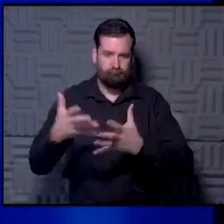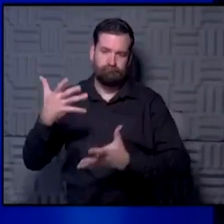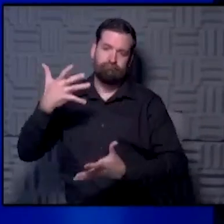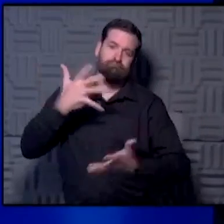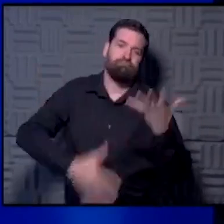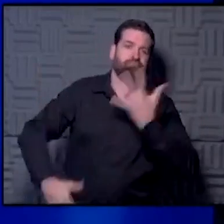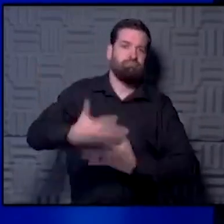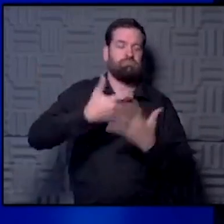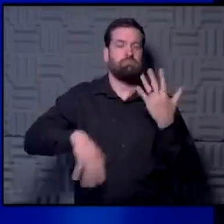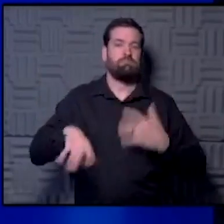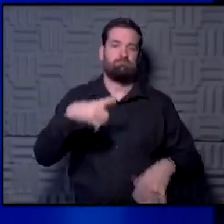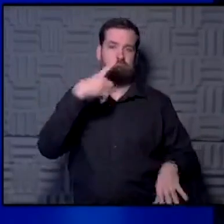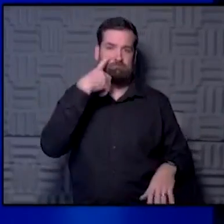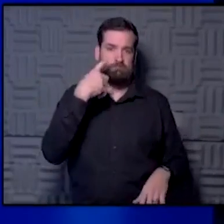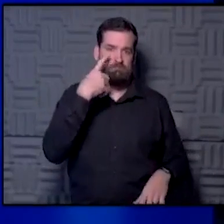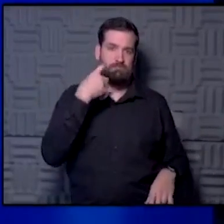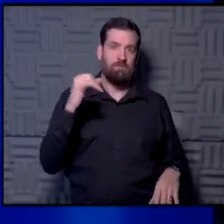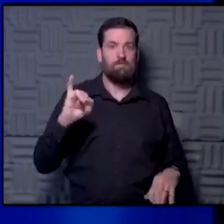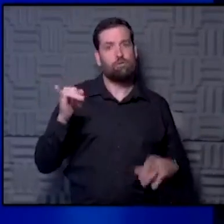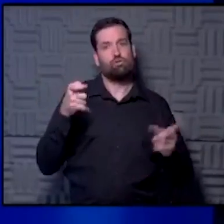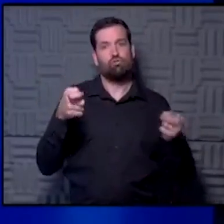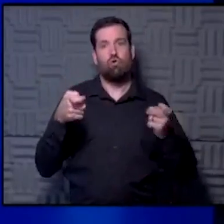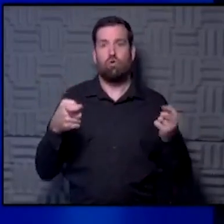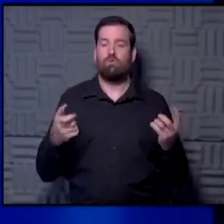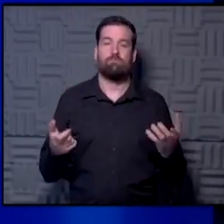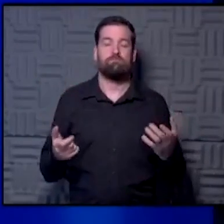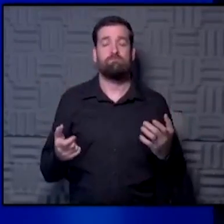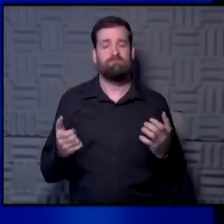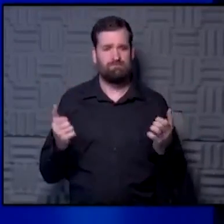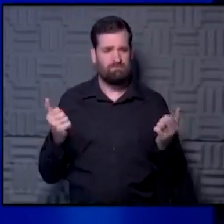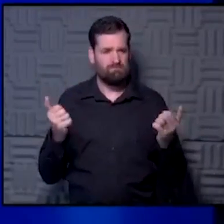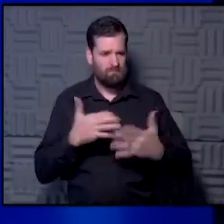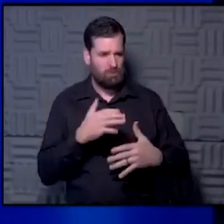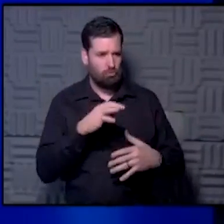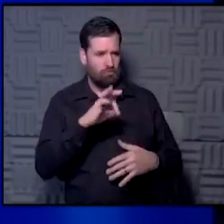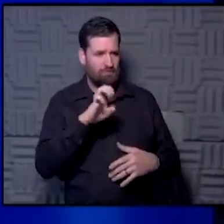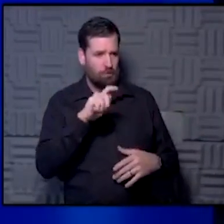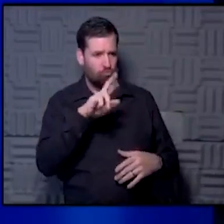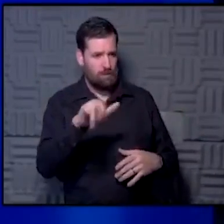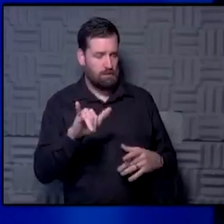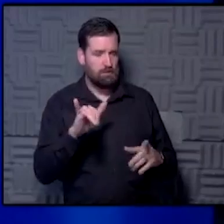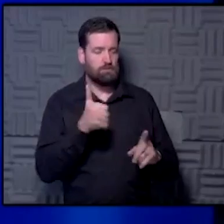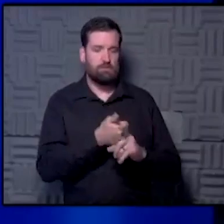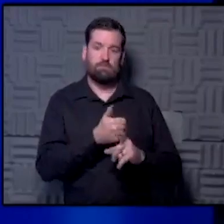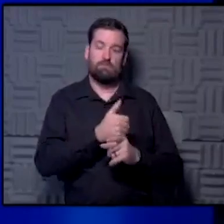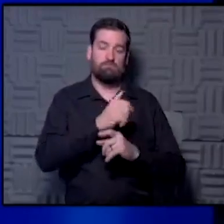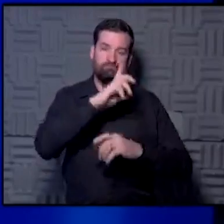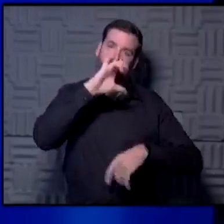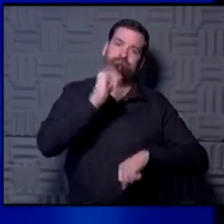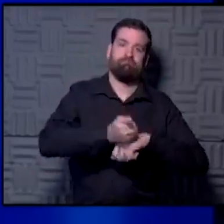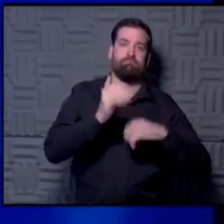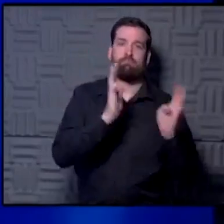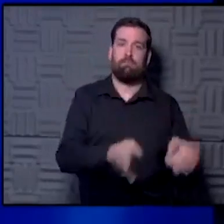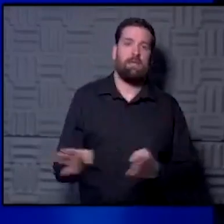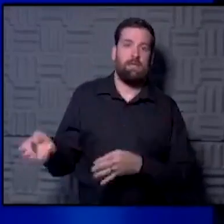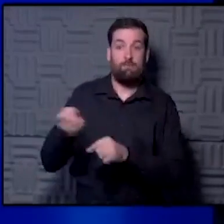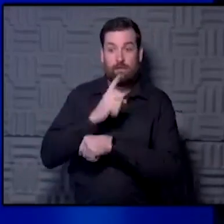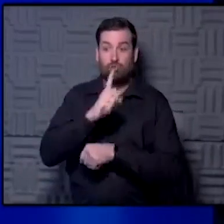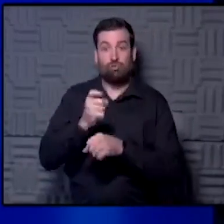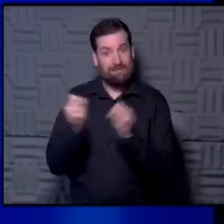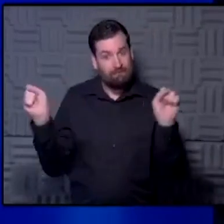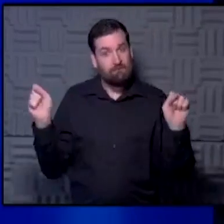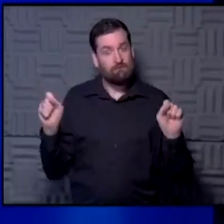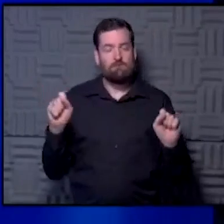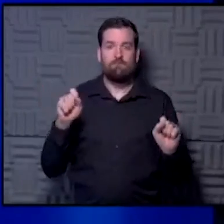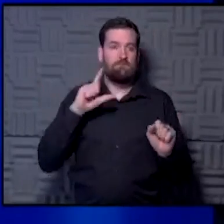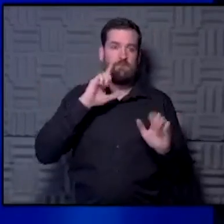bet that the infection control, you can't, for what Fear Factory has done, they've put an infection control plan in place to make sure that it is safe, and it